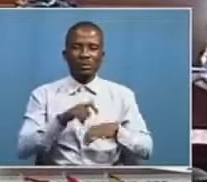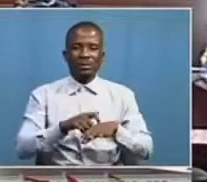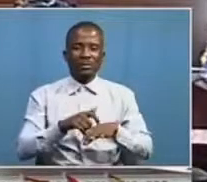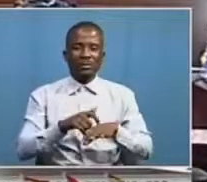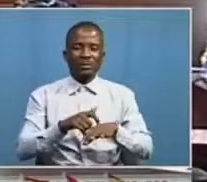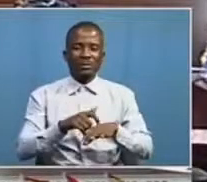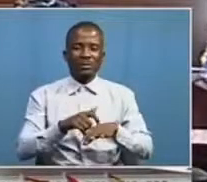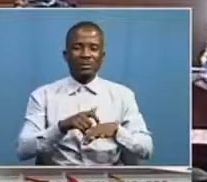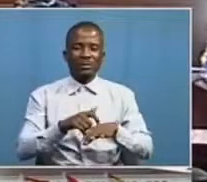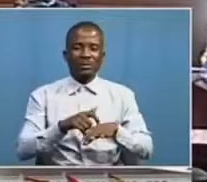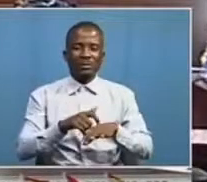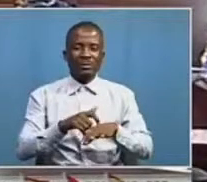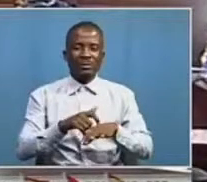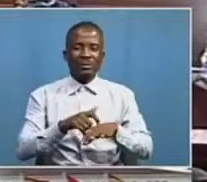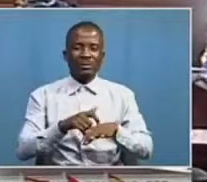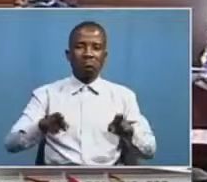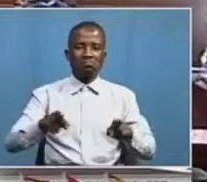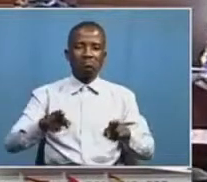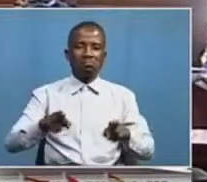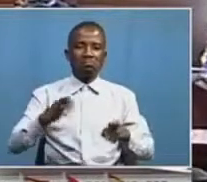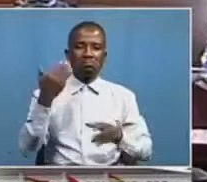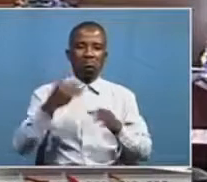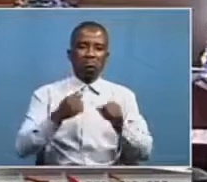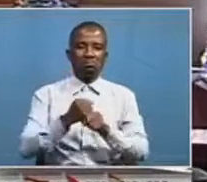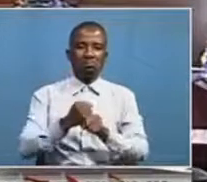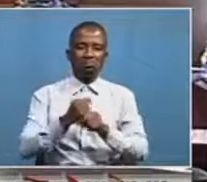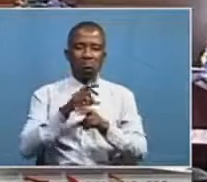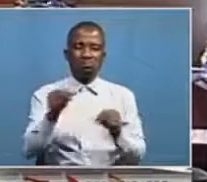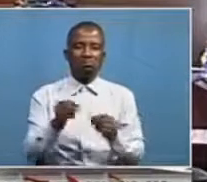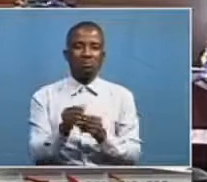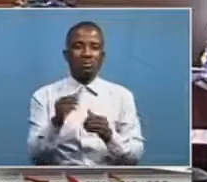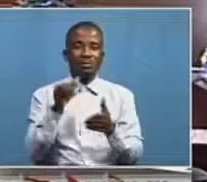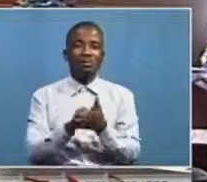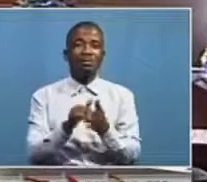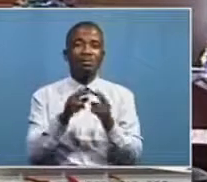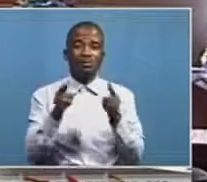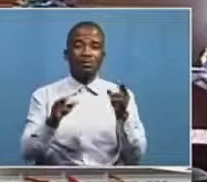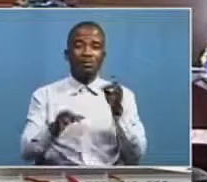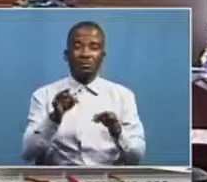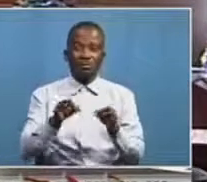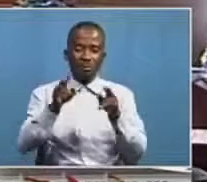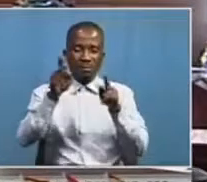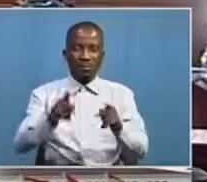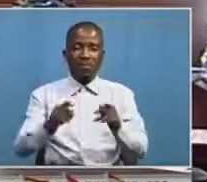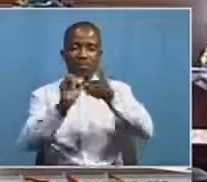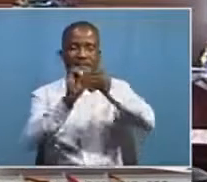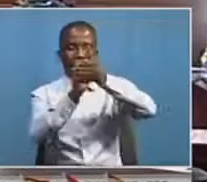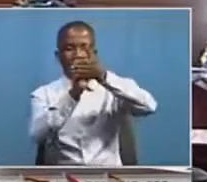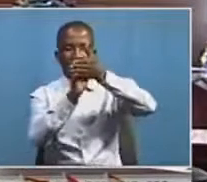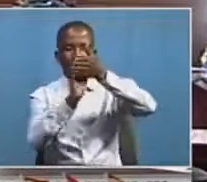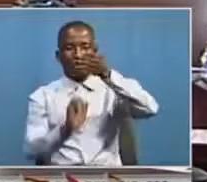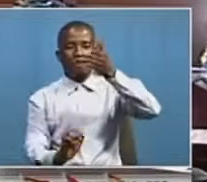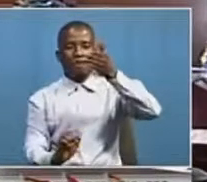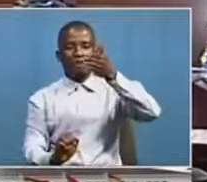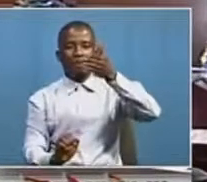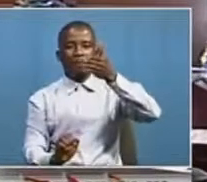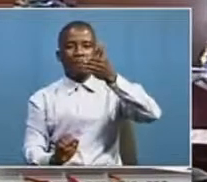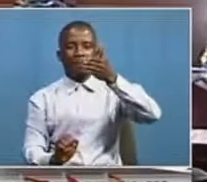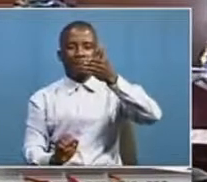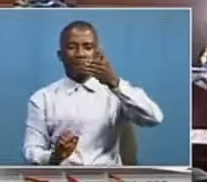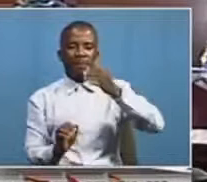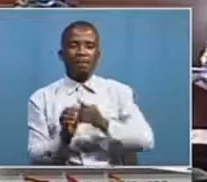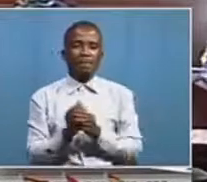of the 2020 presidential elections. This is so because if one deducts the alleged votes padded from the